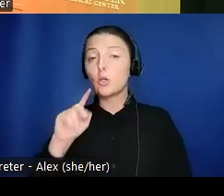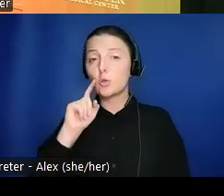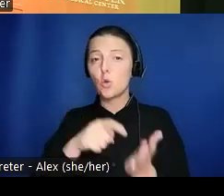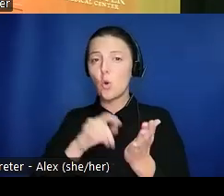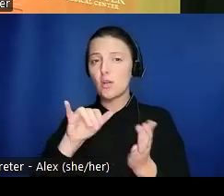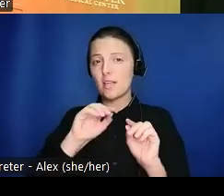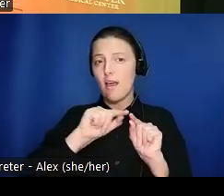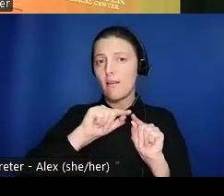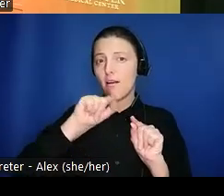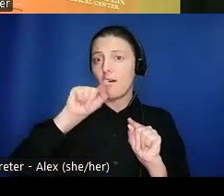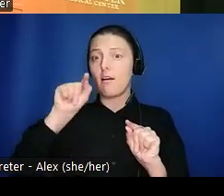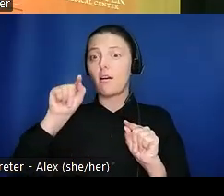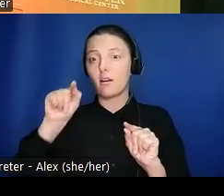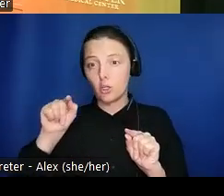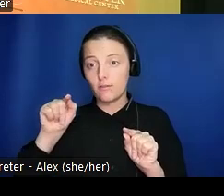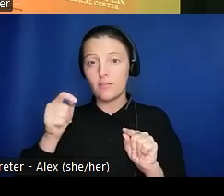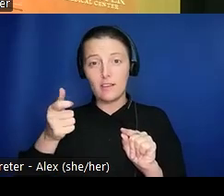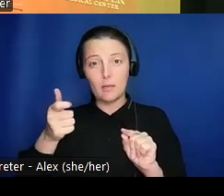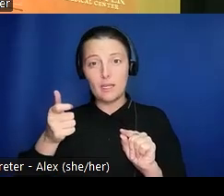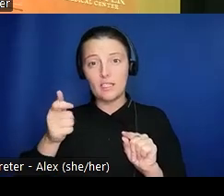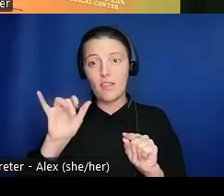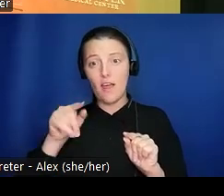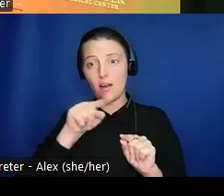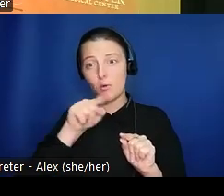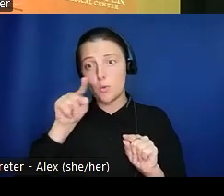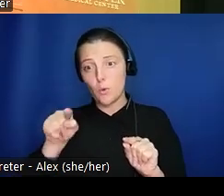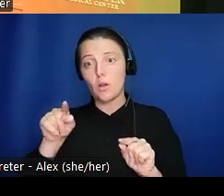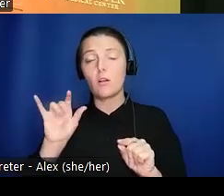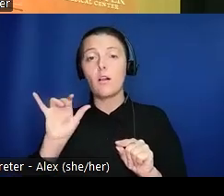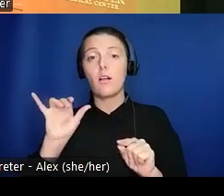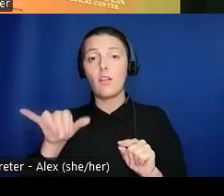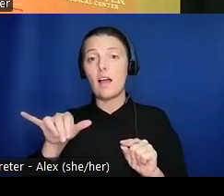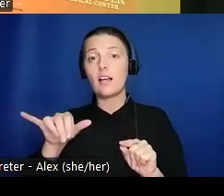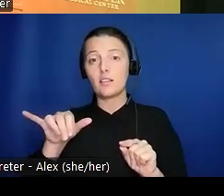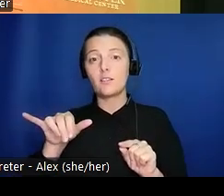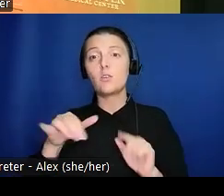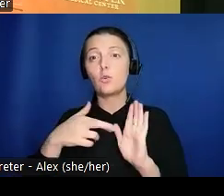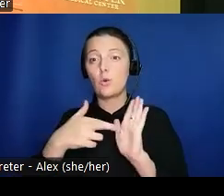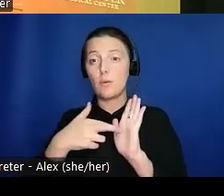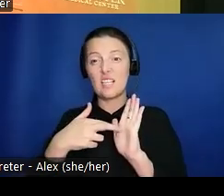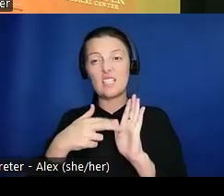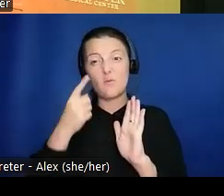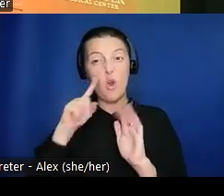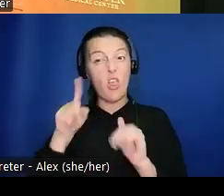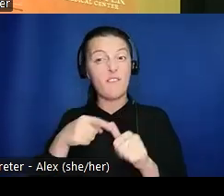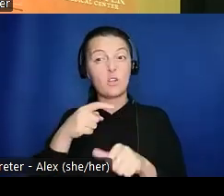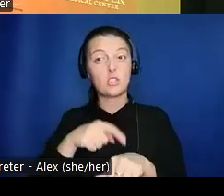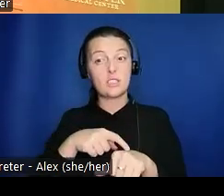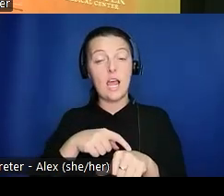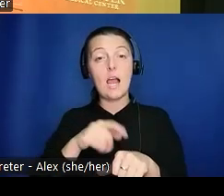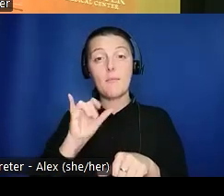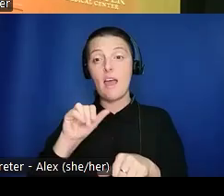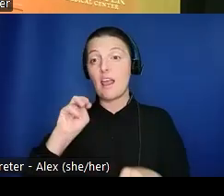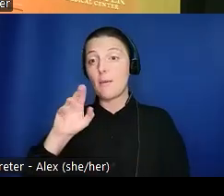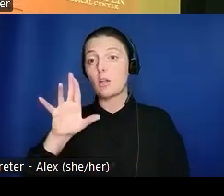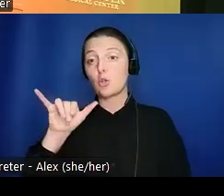actually represents for the first time the ambulatory care volume slightly going down. Now, I don't